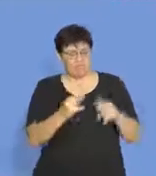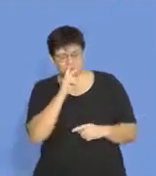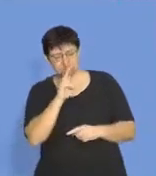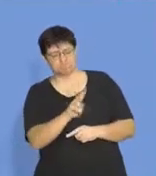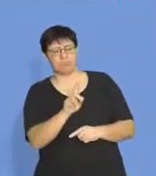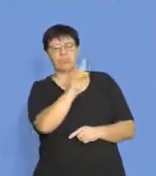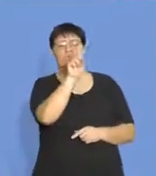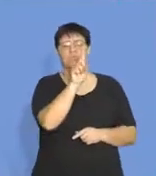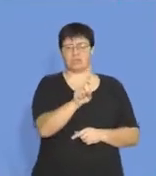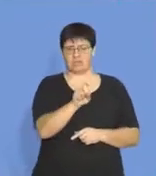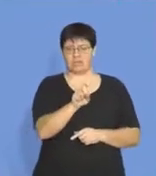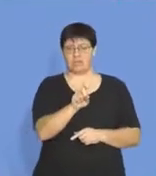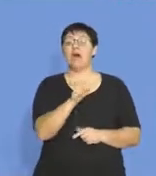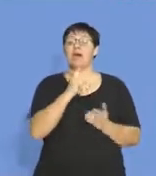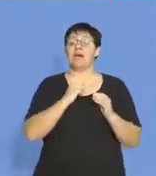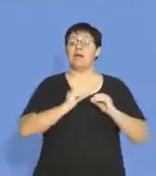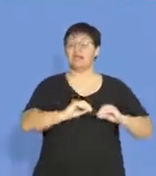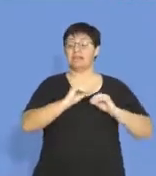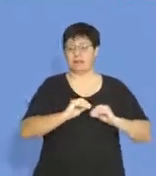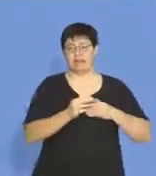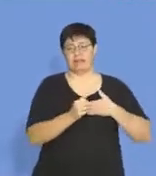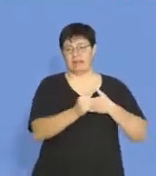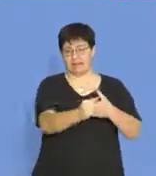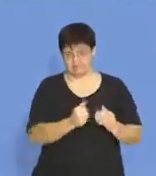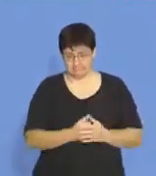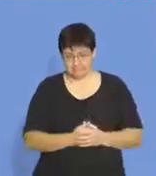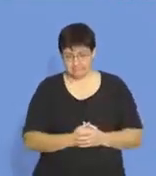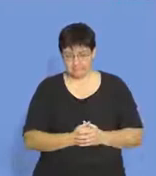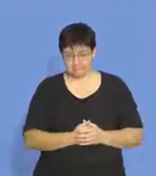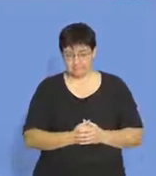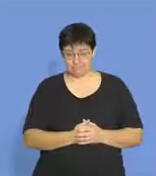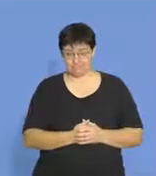question that is going to lead this particular lesson at the moment.